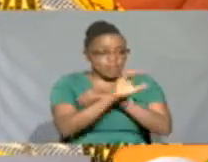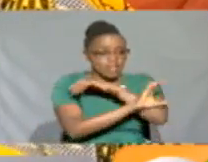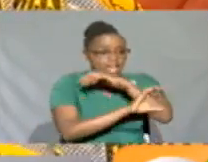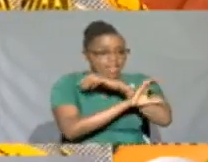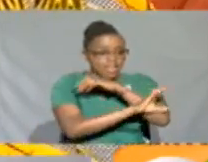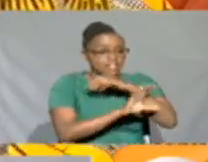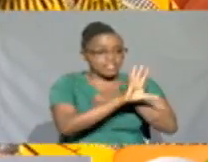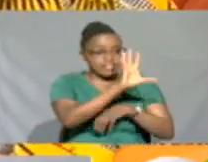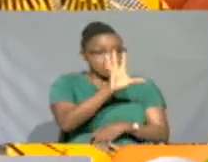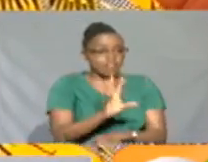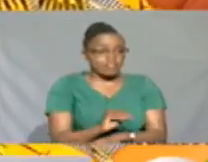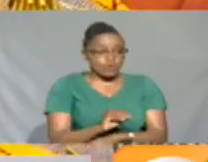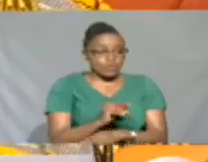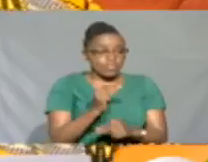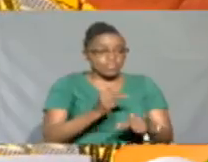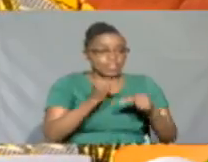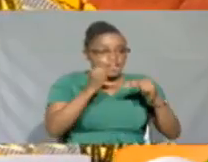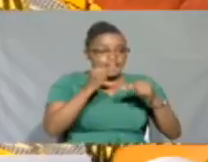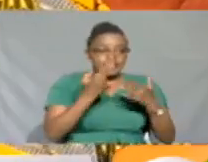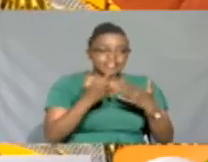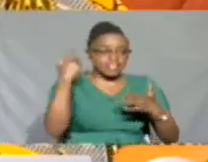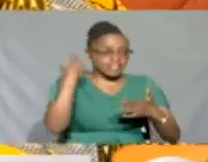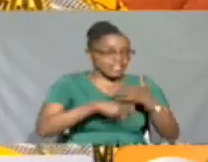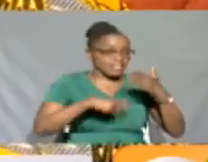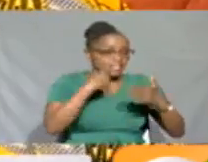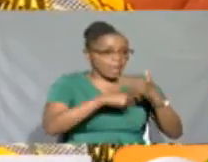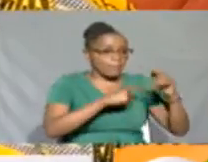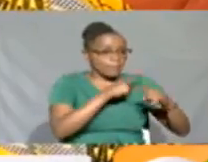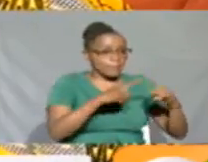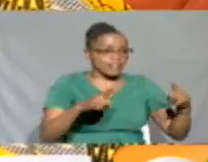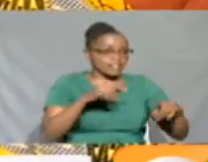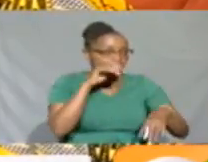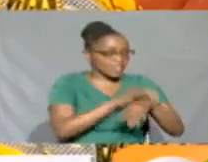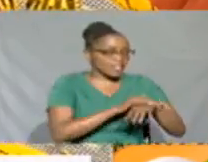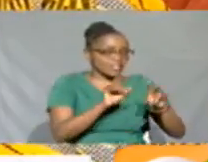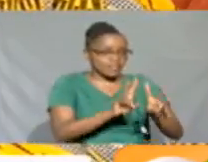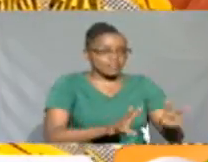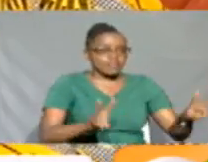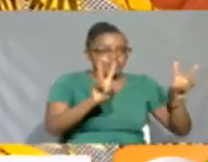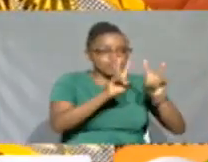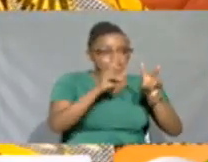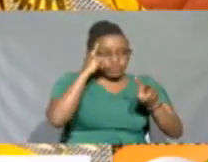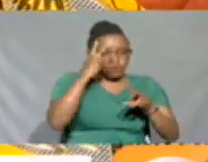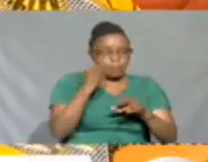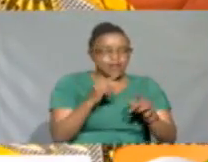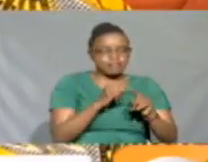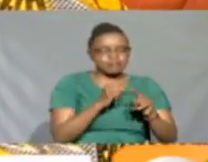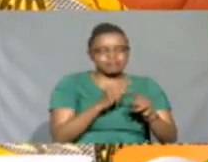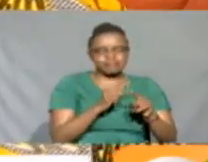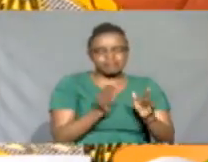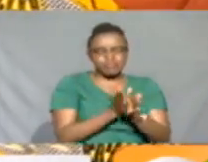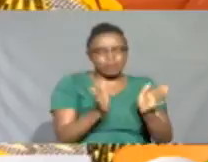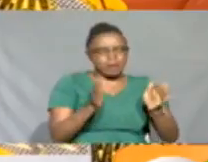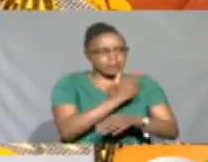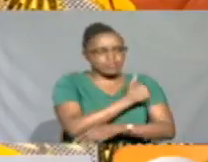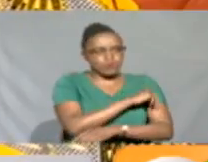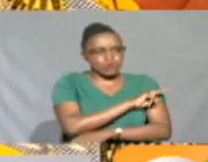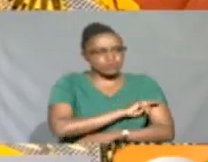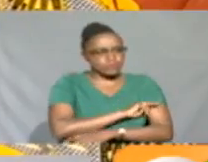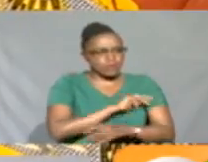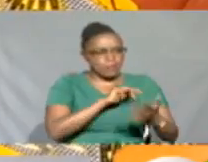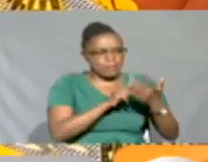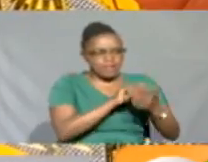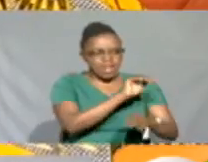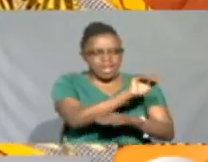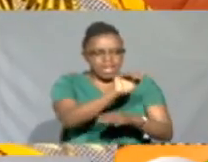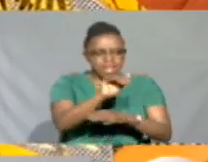in Africa with the highest tax rates, but we are still not getting value for money, especially in the public hospital. So it's calling